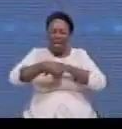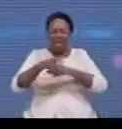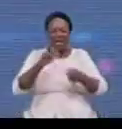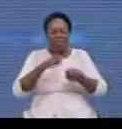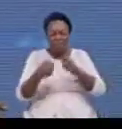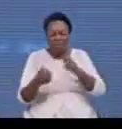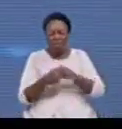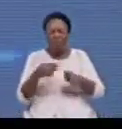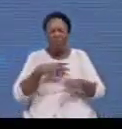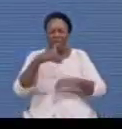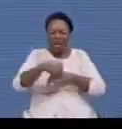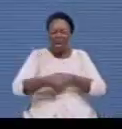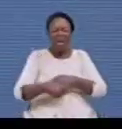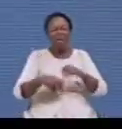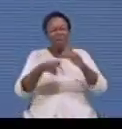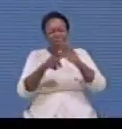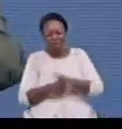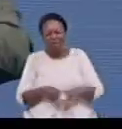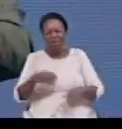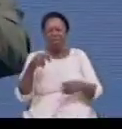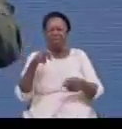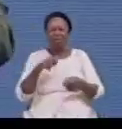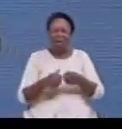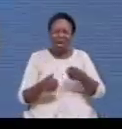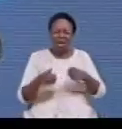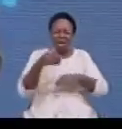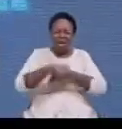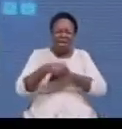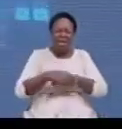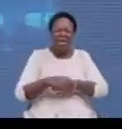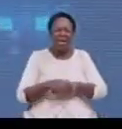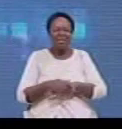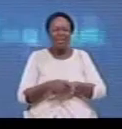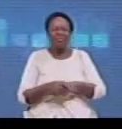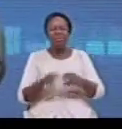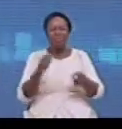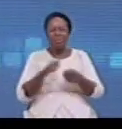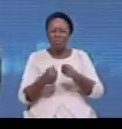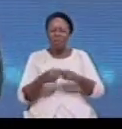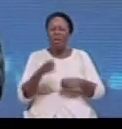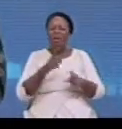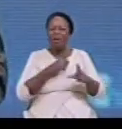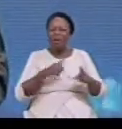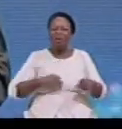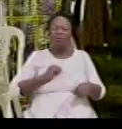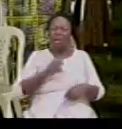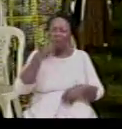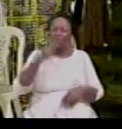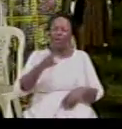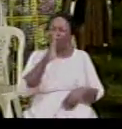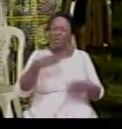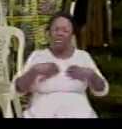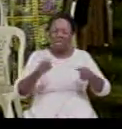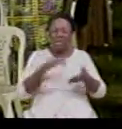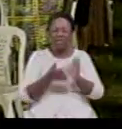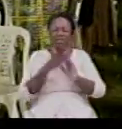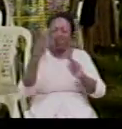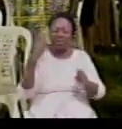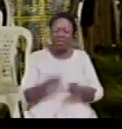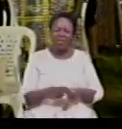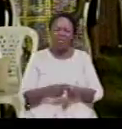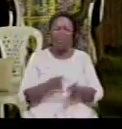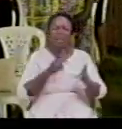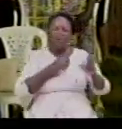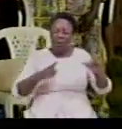night pressures and the night oppressions, I command, be healed in Jesus' name. Lord,